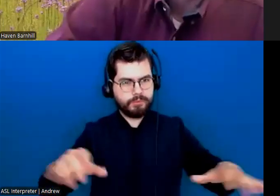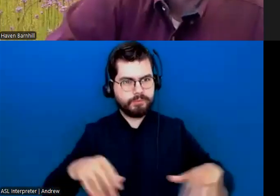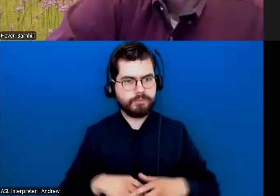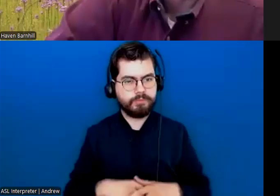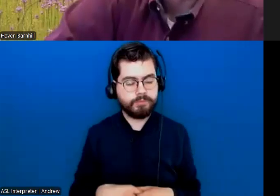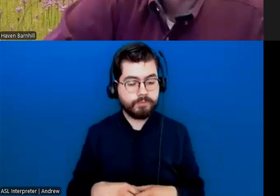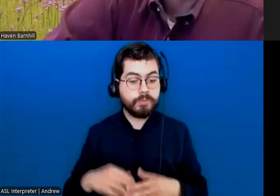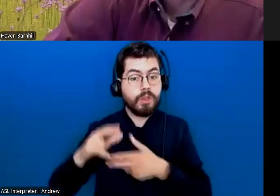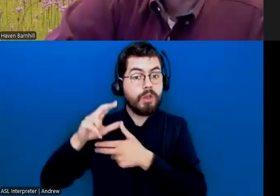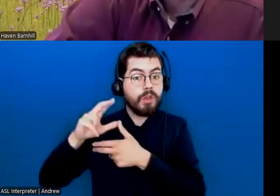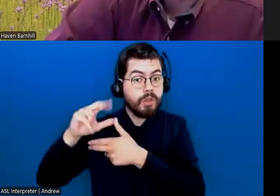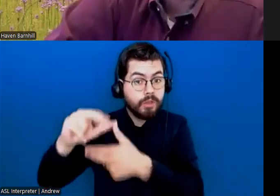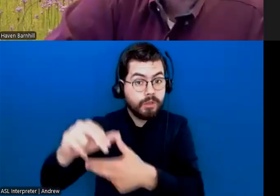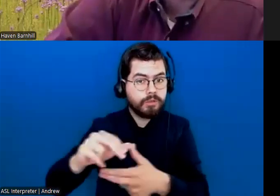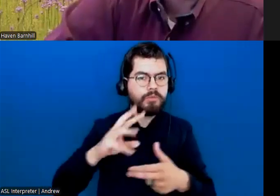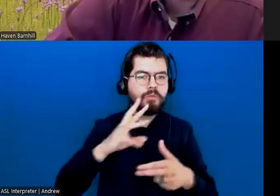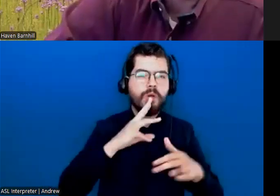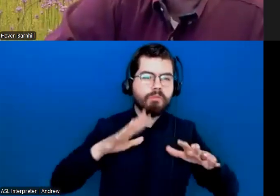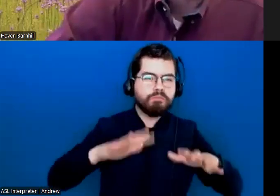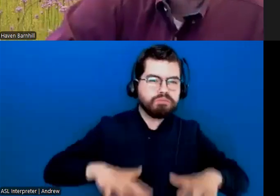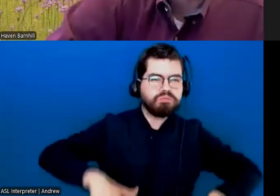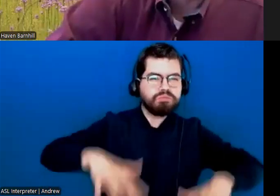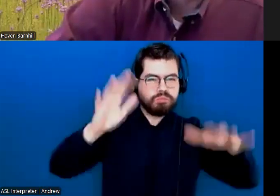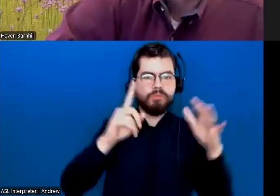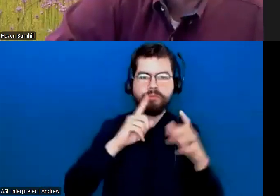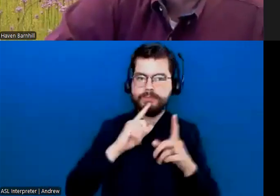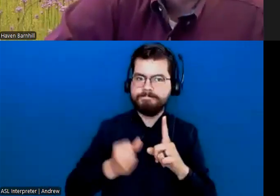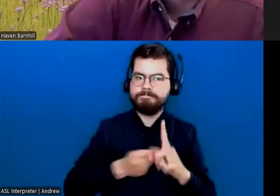floods are the two big drivers here.